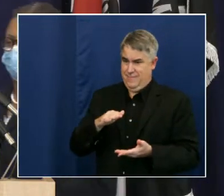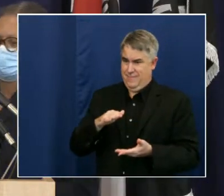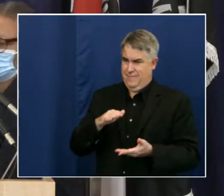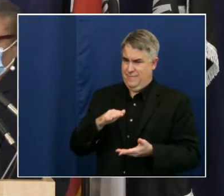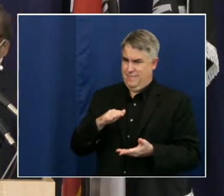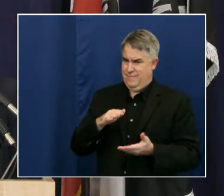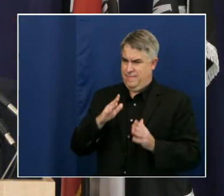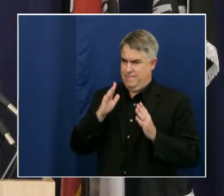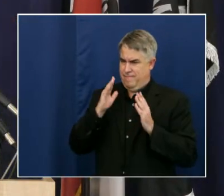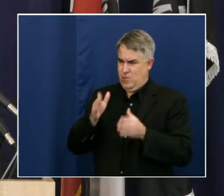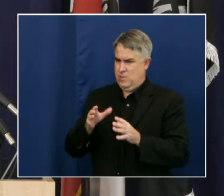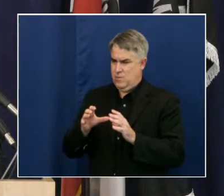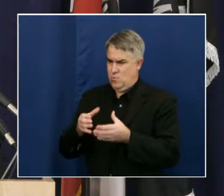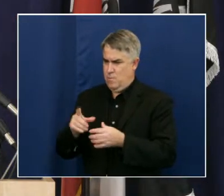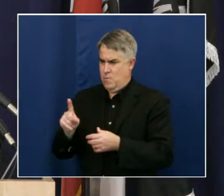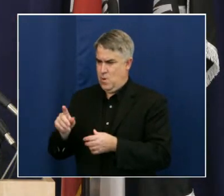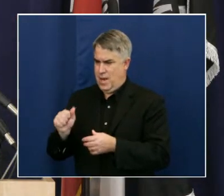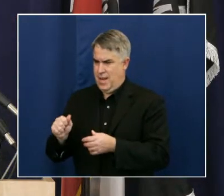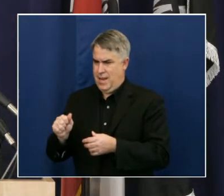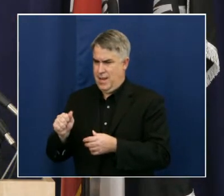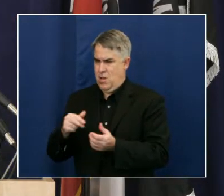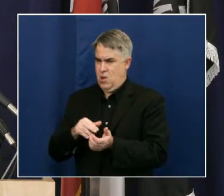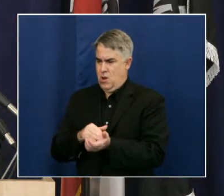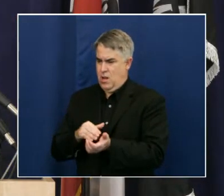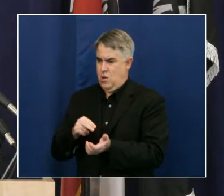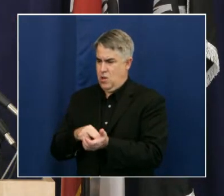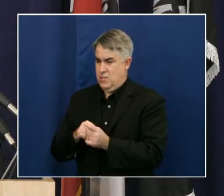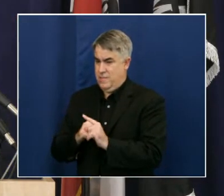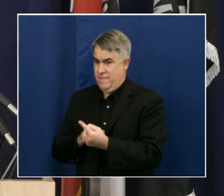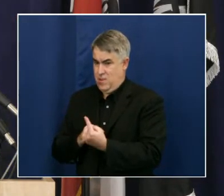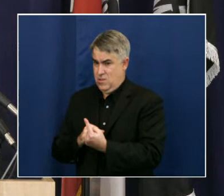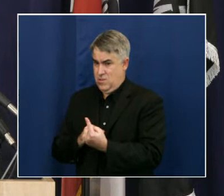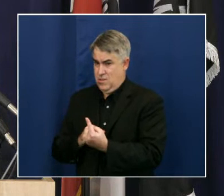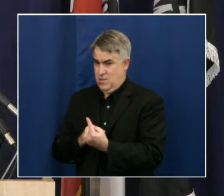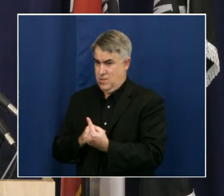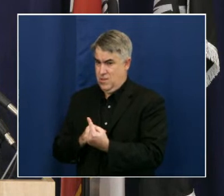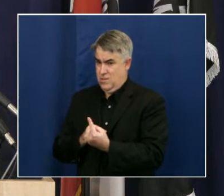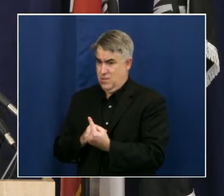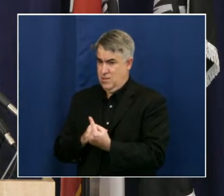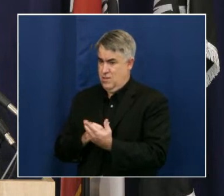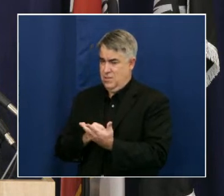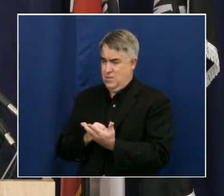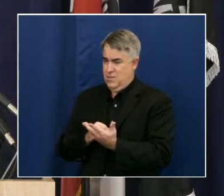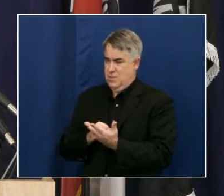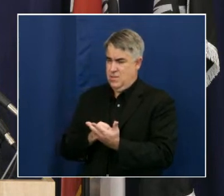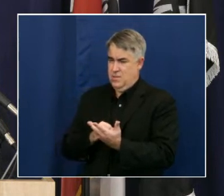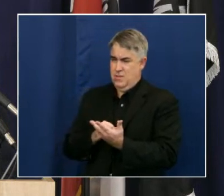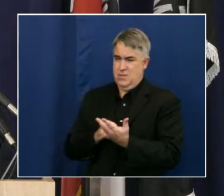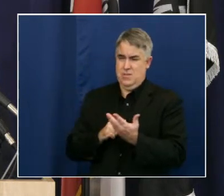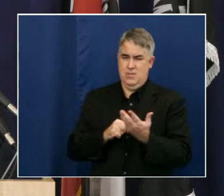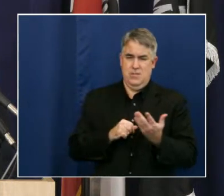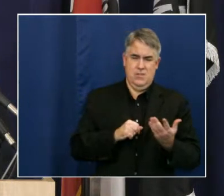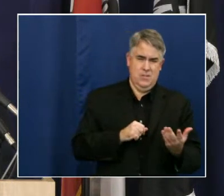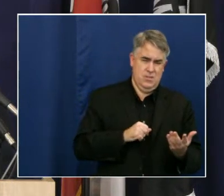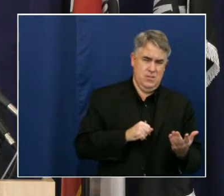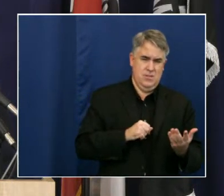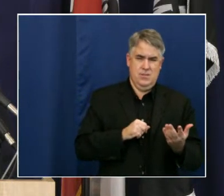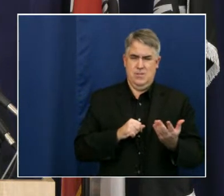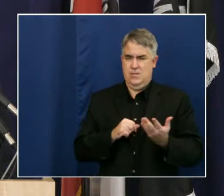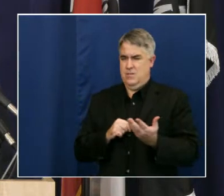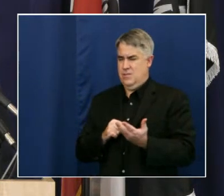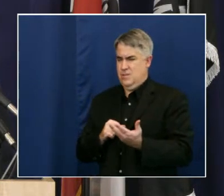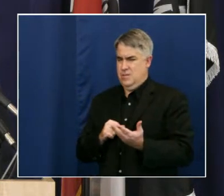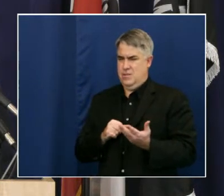with 1A healthcare worker vaccination in our sites. Those outside of the county supply, those who have received directly